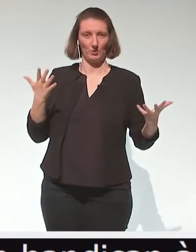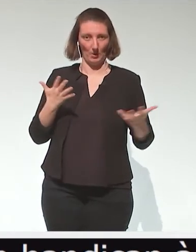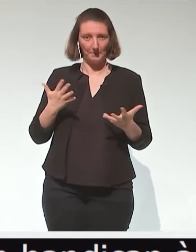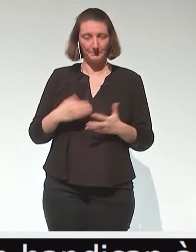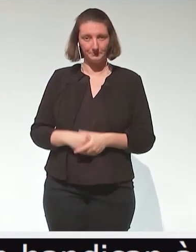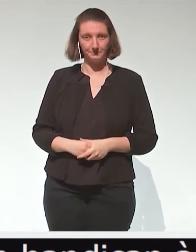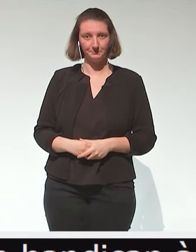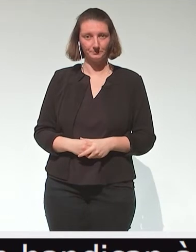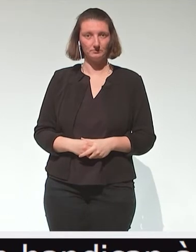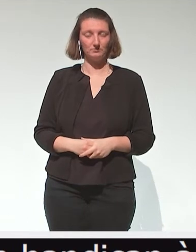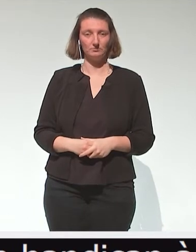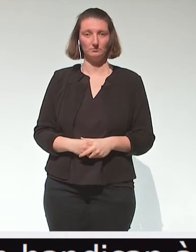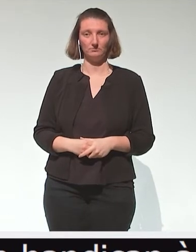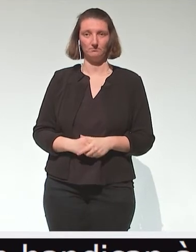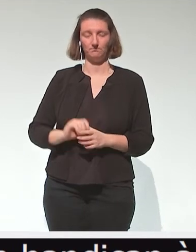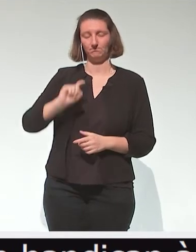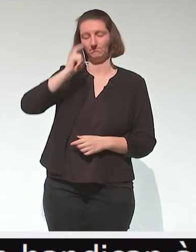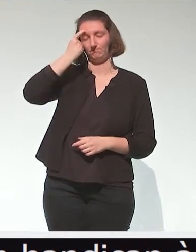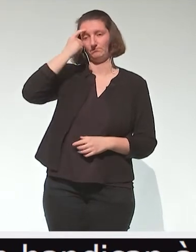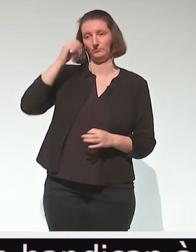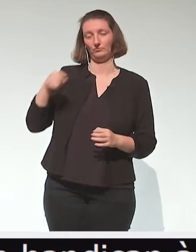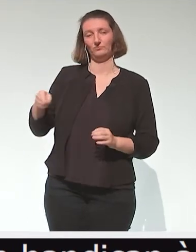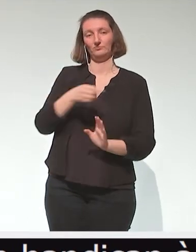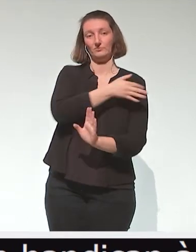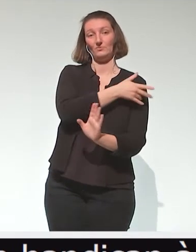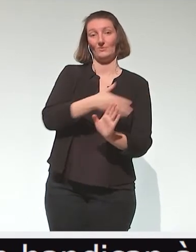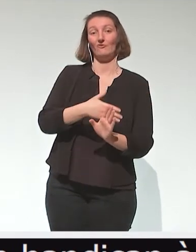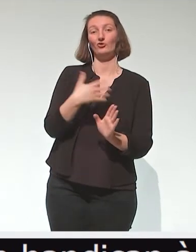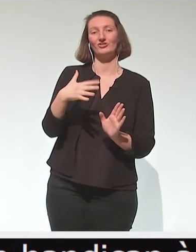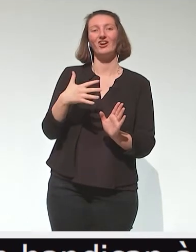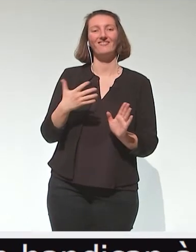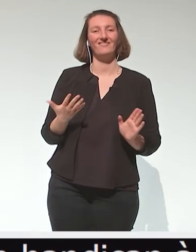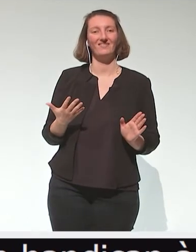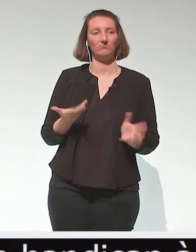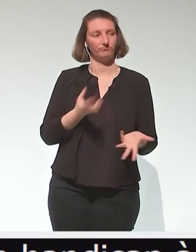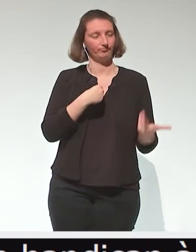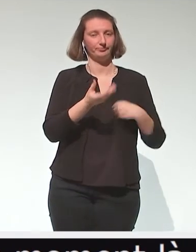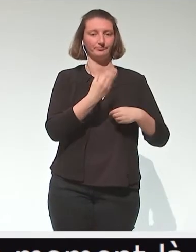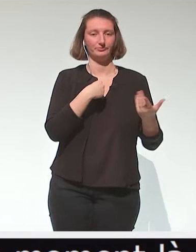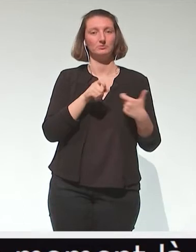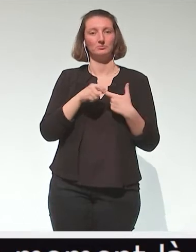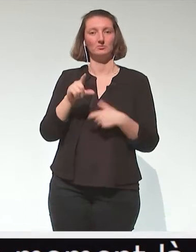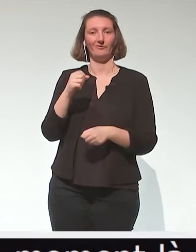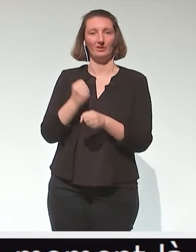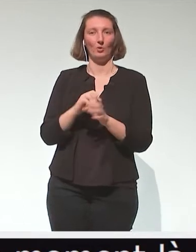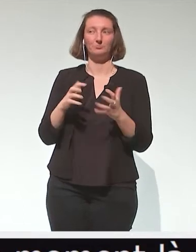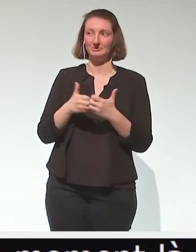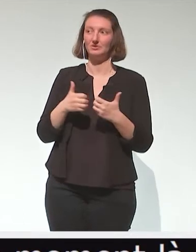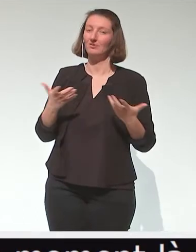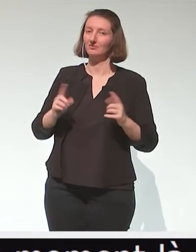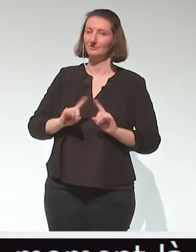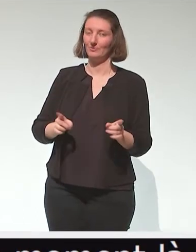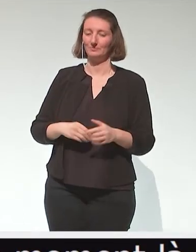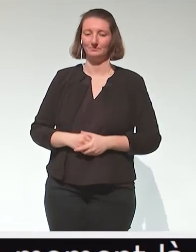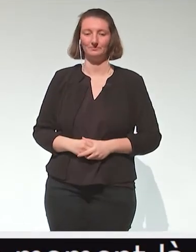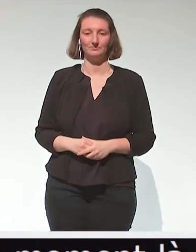school and environment there. Thank you. Merci, merci beaucoup. On va aller au Luxembourg pour